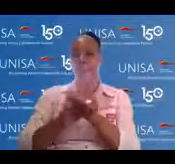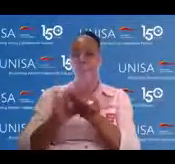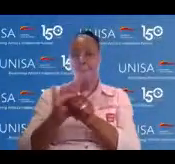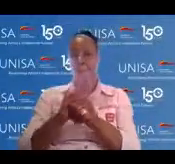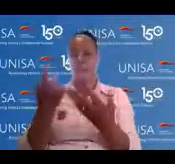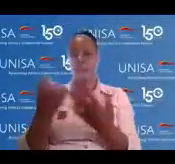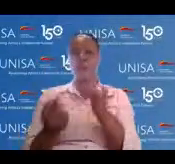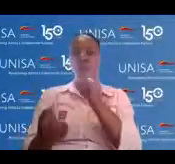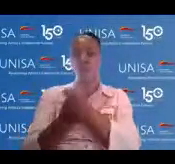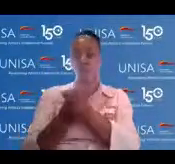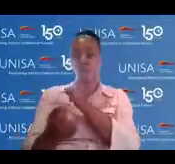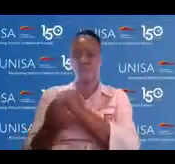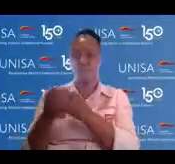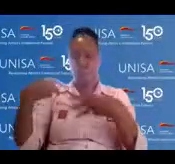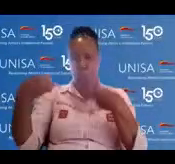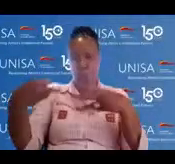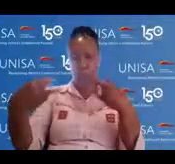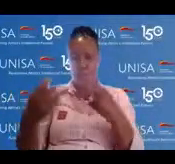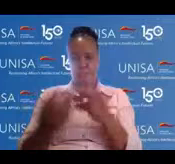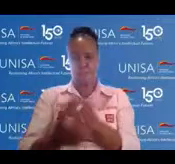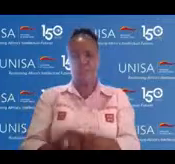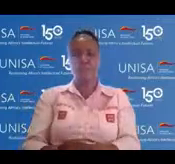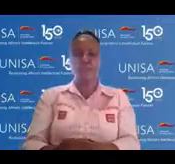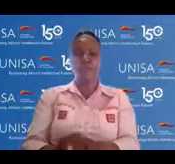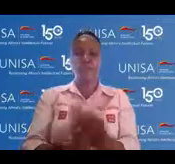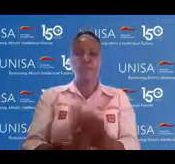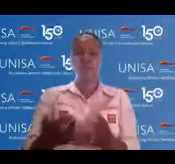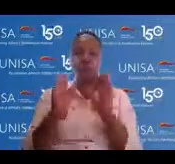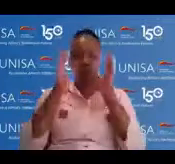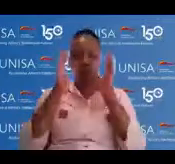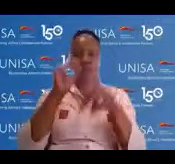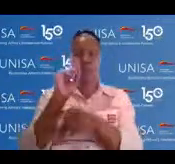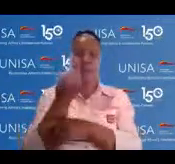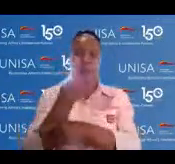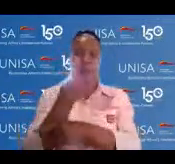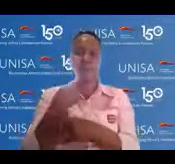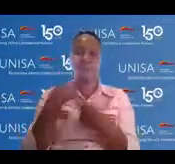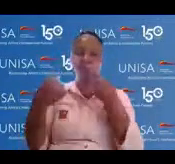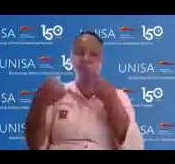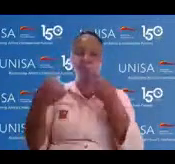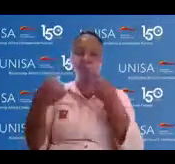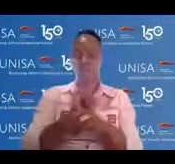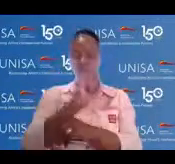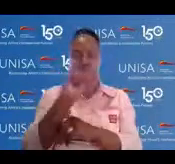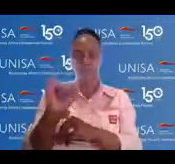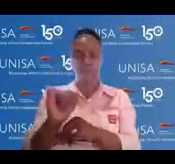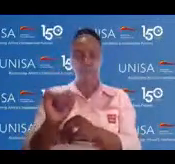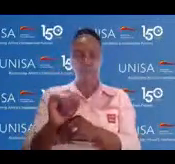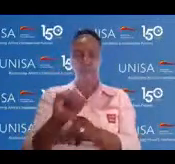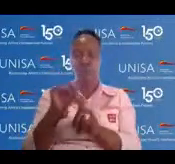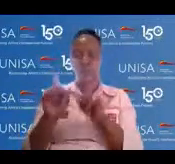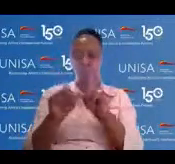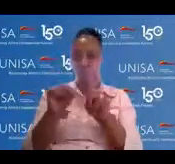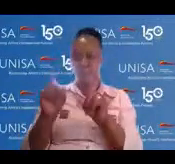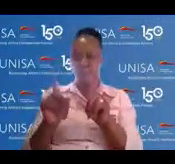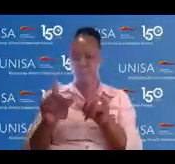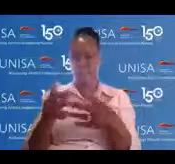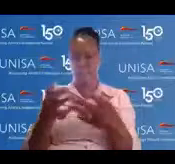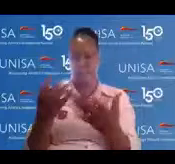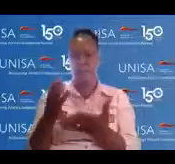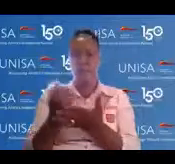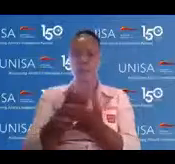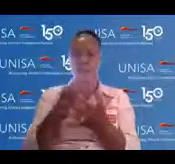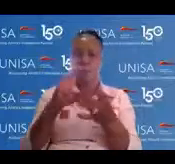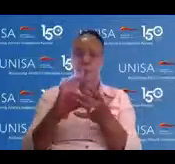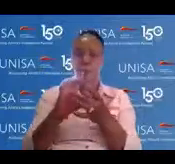itself. So you only focus on actually answering the either the take-home exam or the